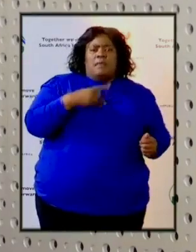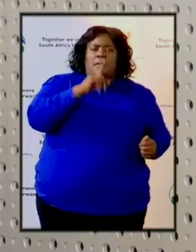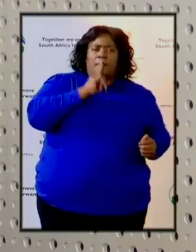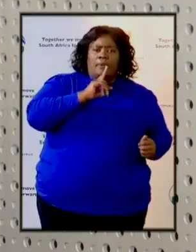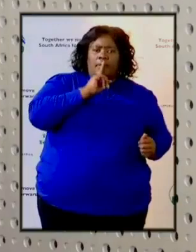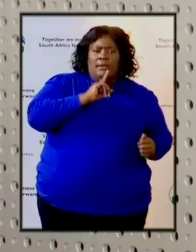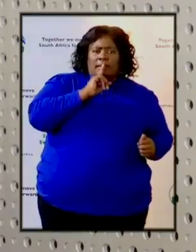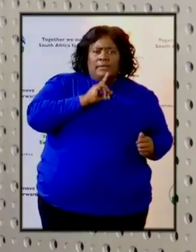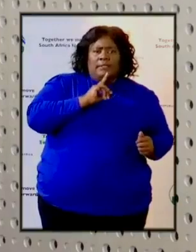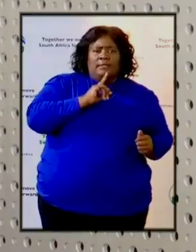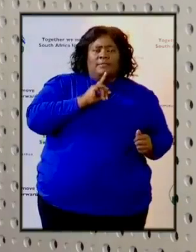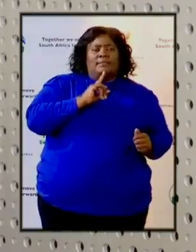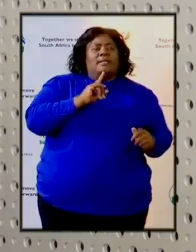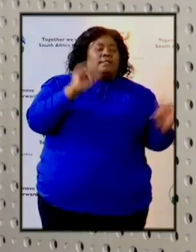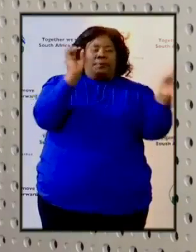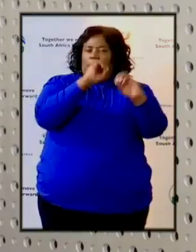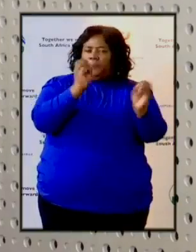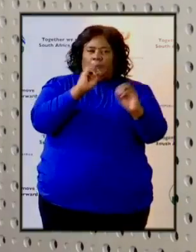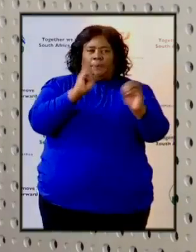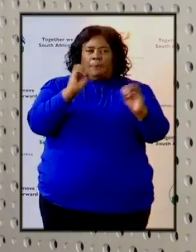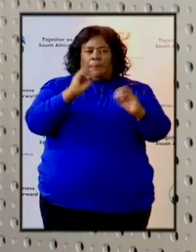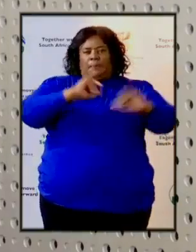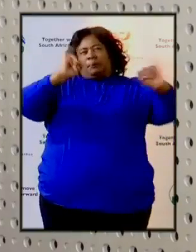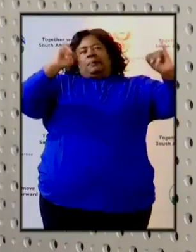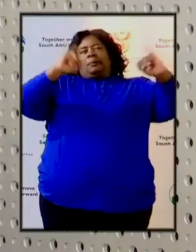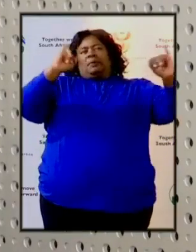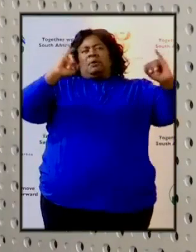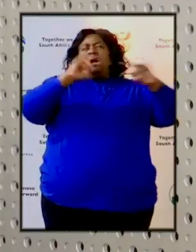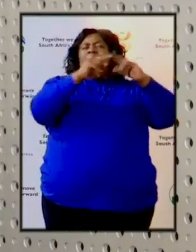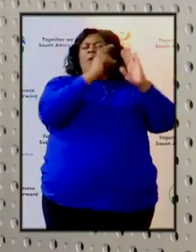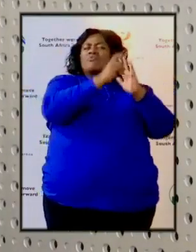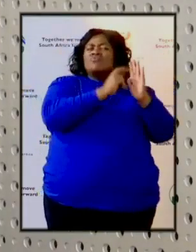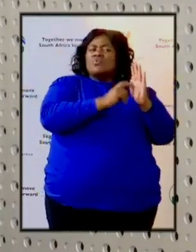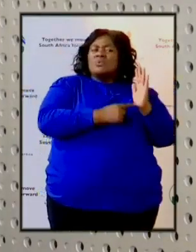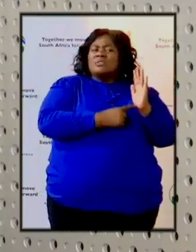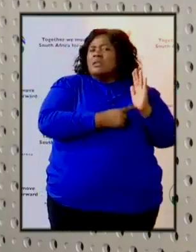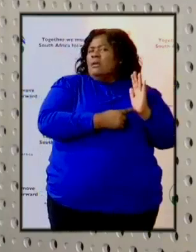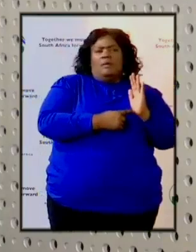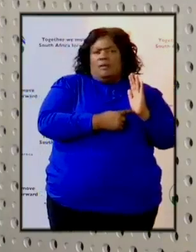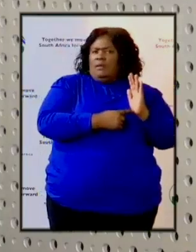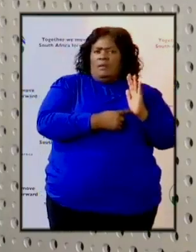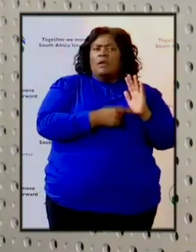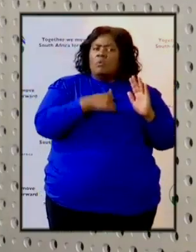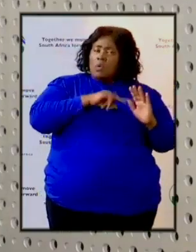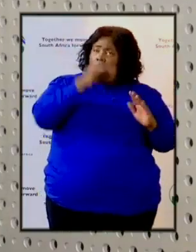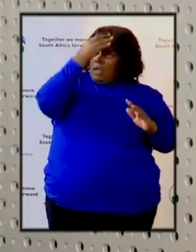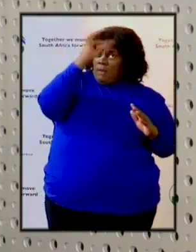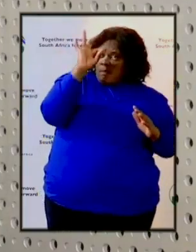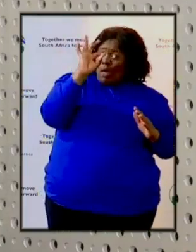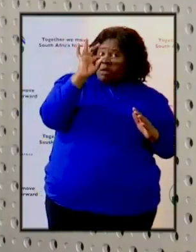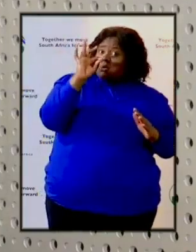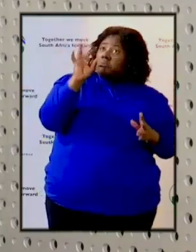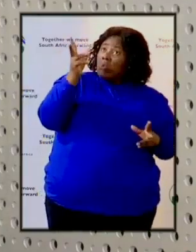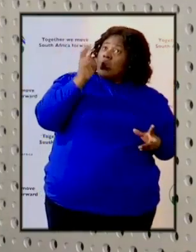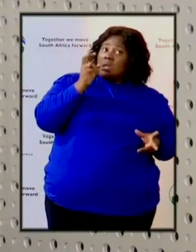nothing draconian about that. It's a listening government that